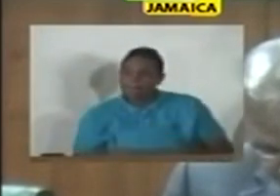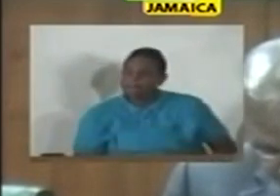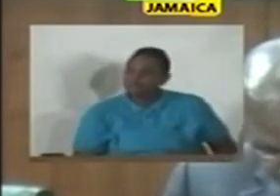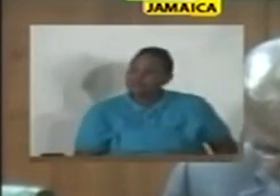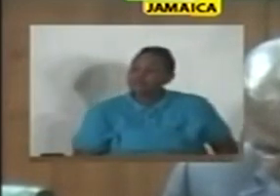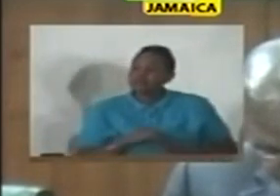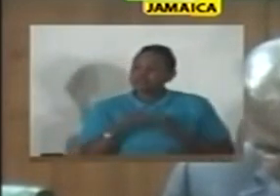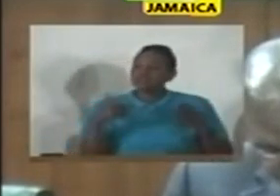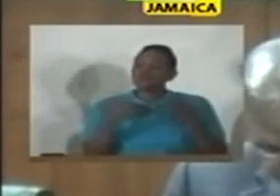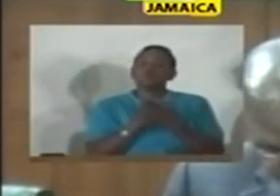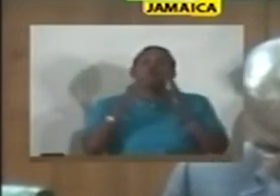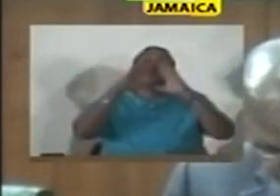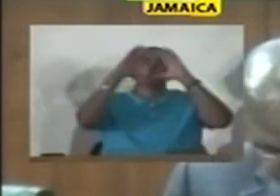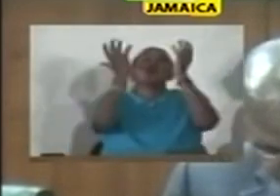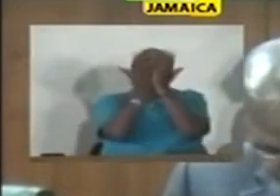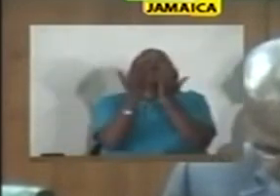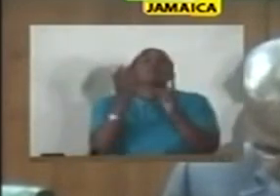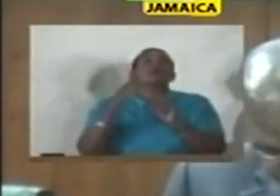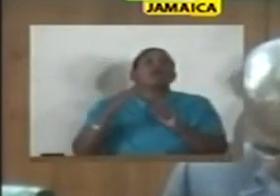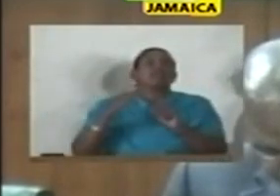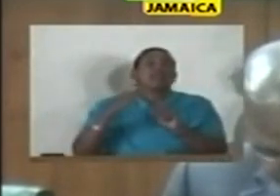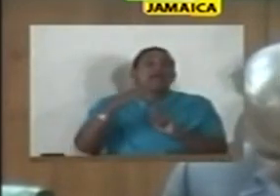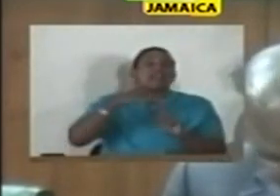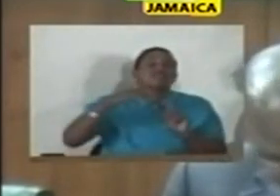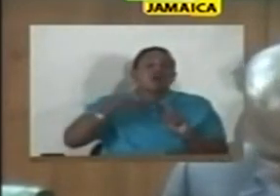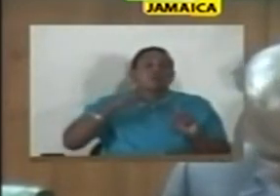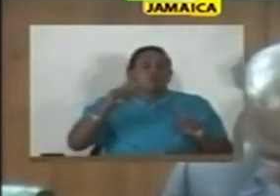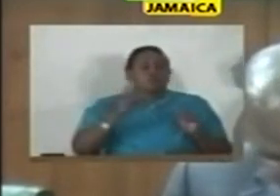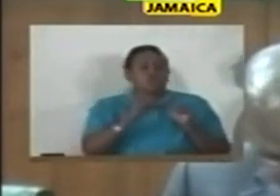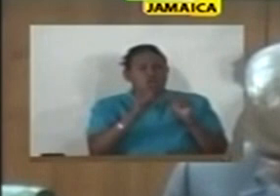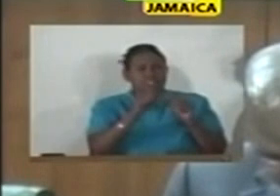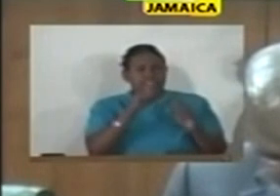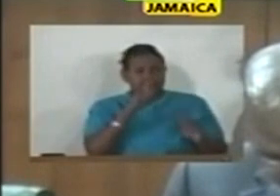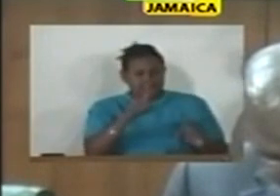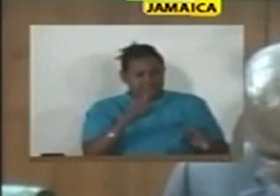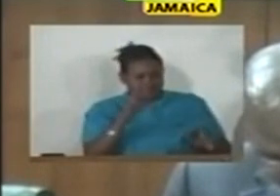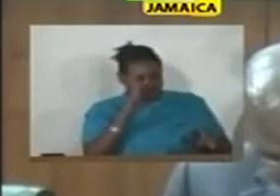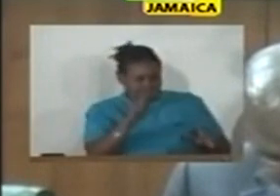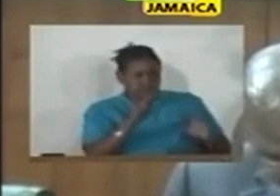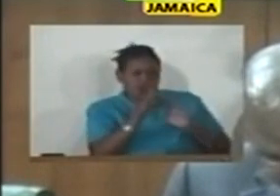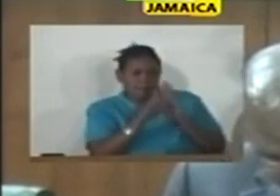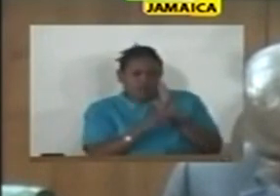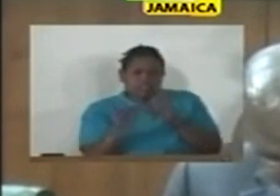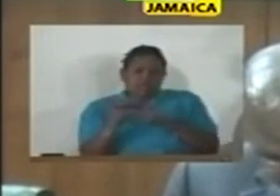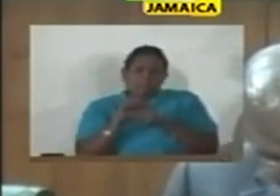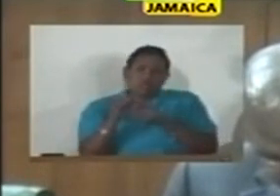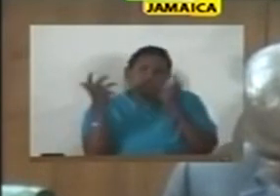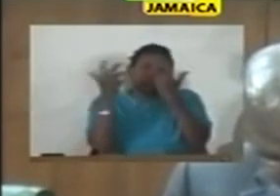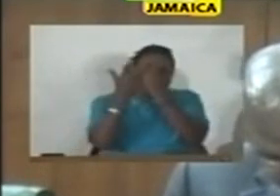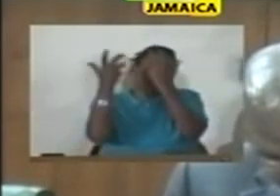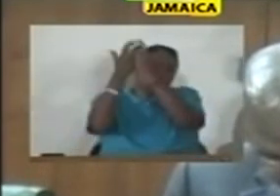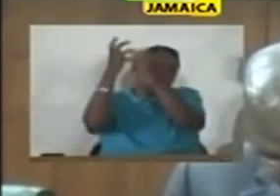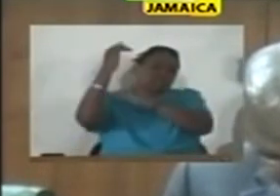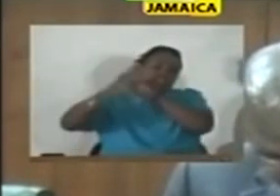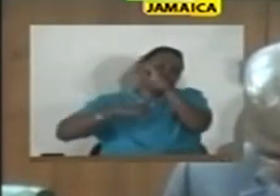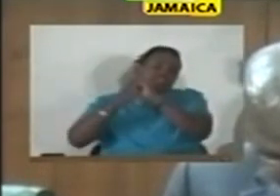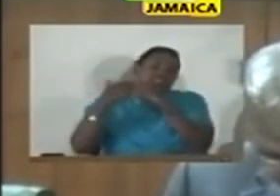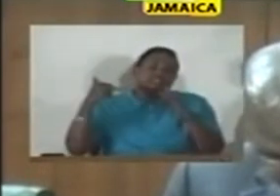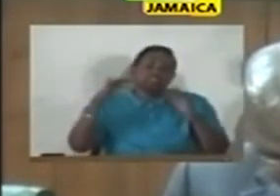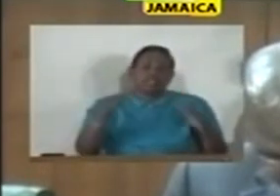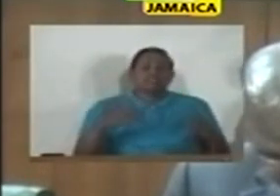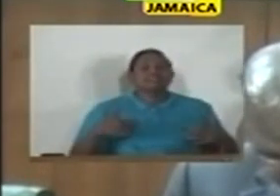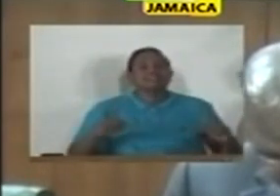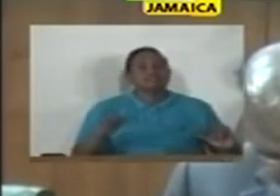global environment, we must constantly benchmark our policies and practices against international standards, even while